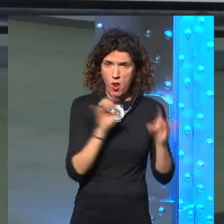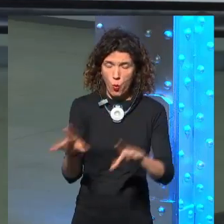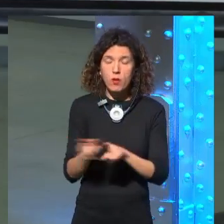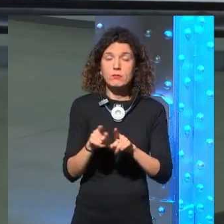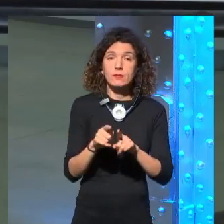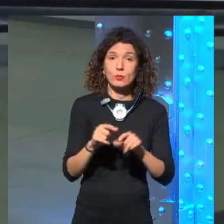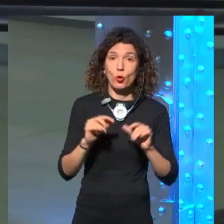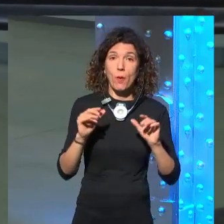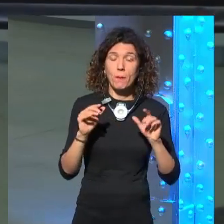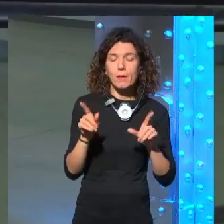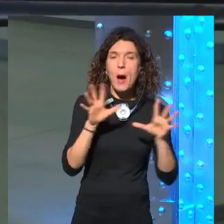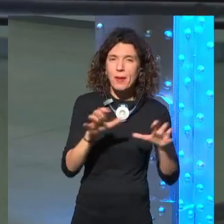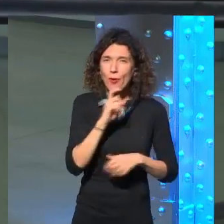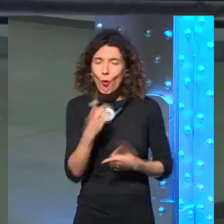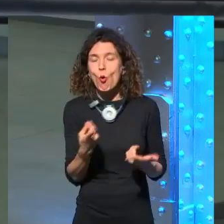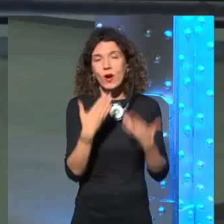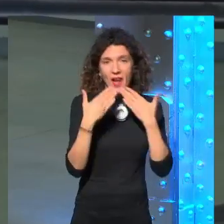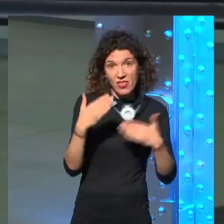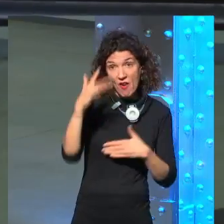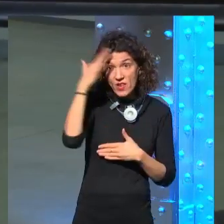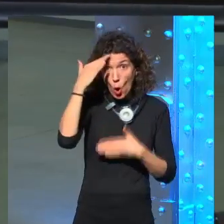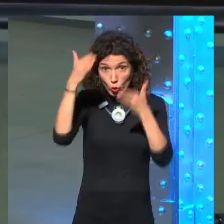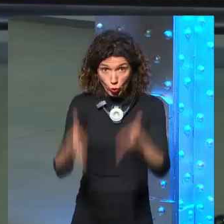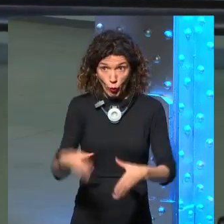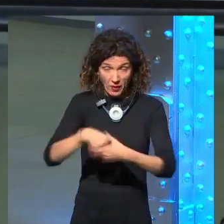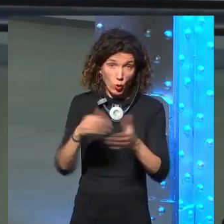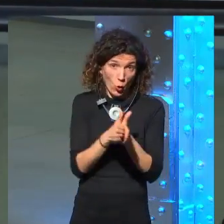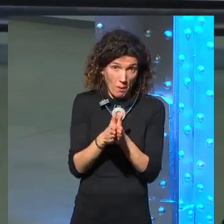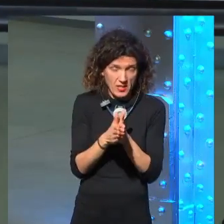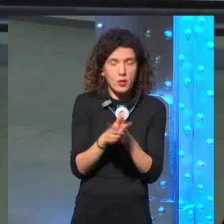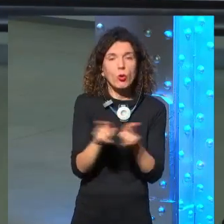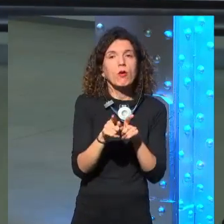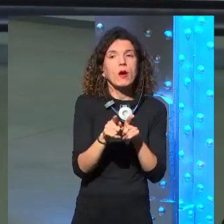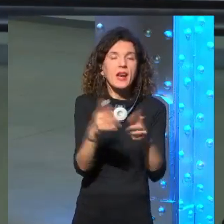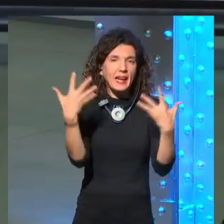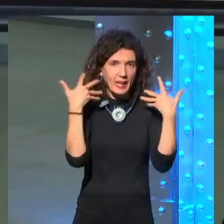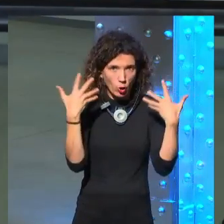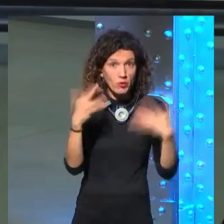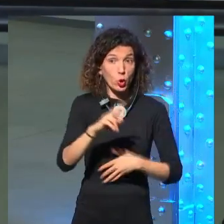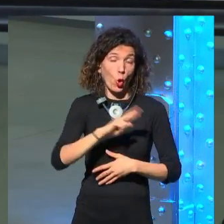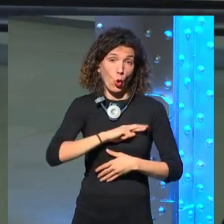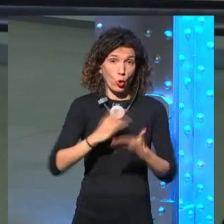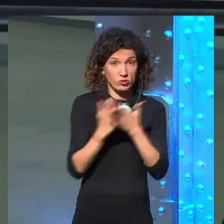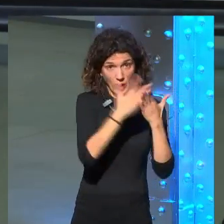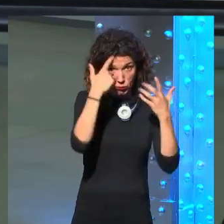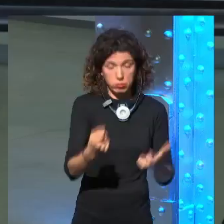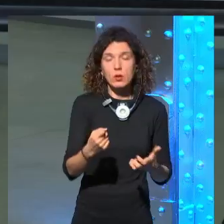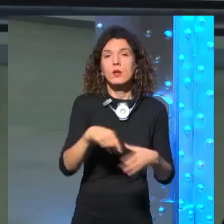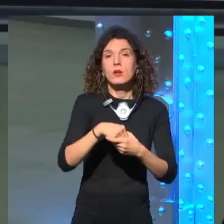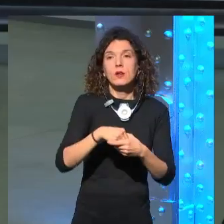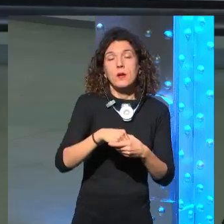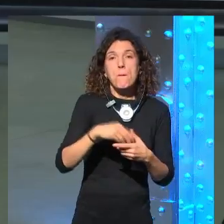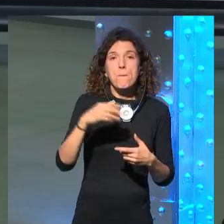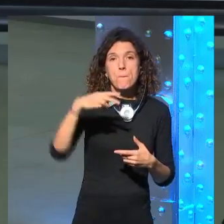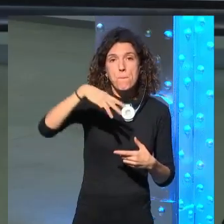Oxford, and he recommended a very interesting theologian from Oxford called Herbert McCabe.